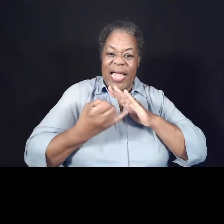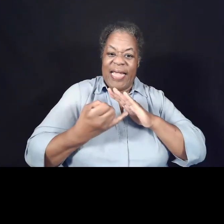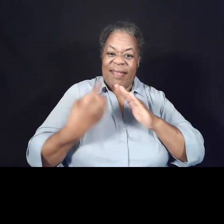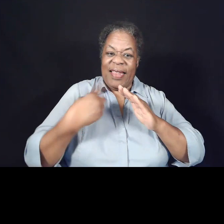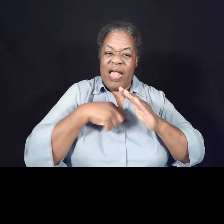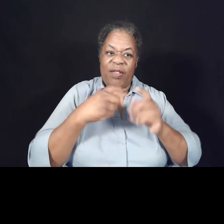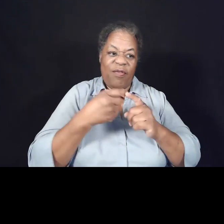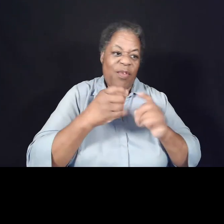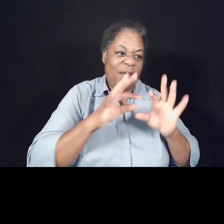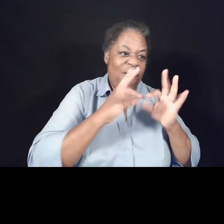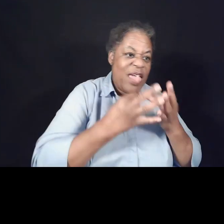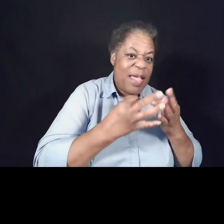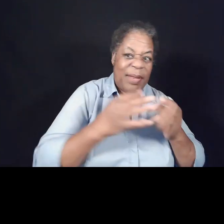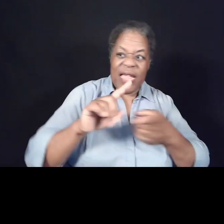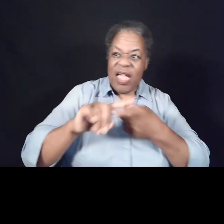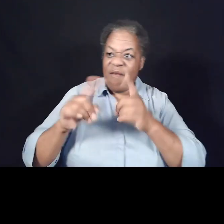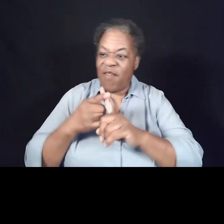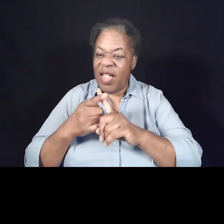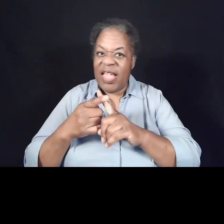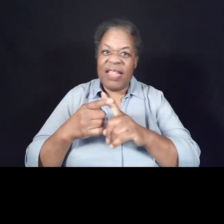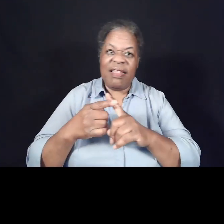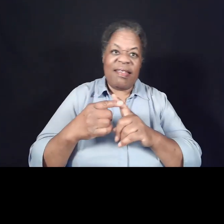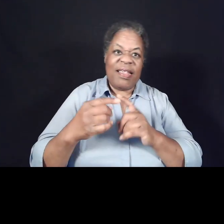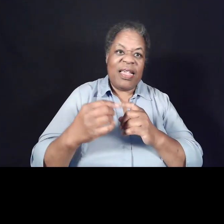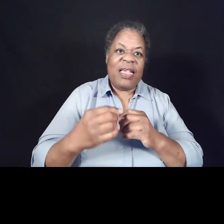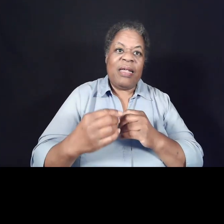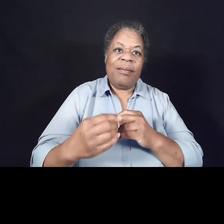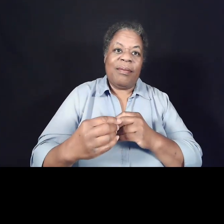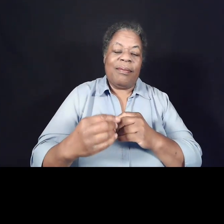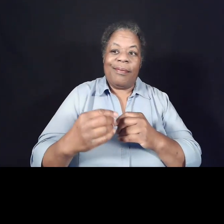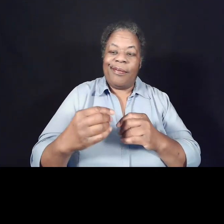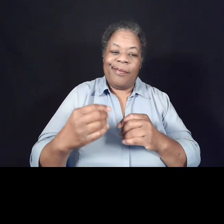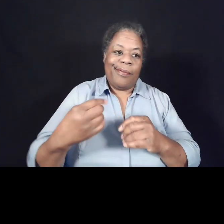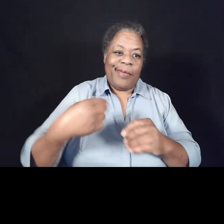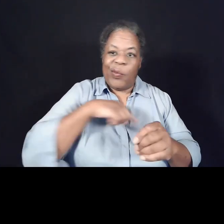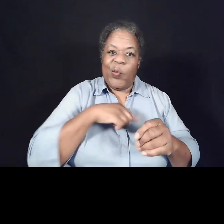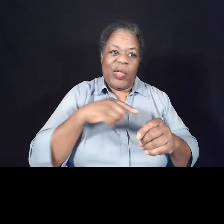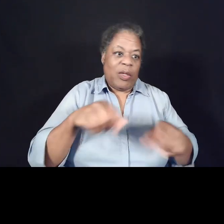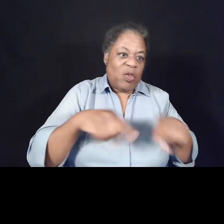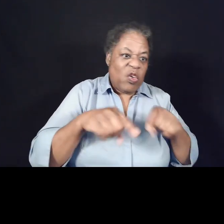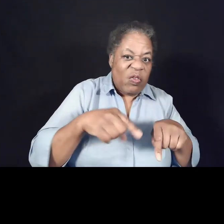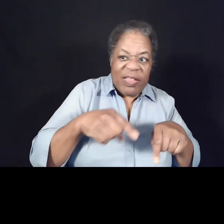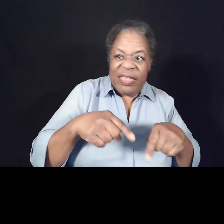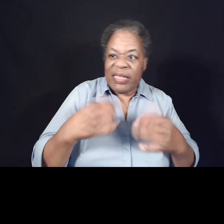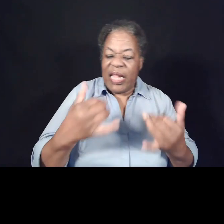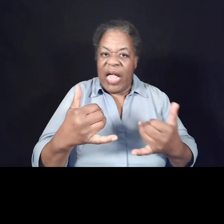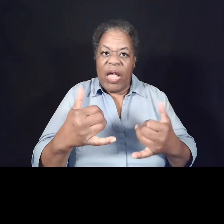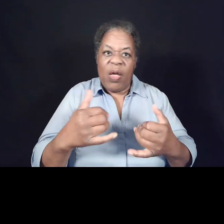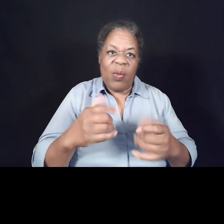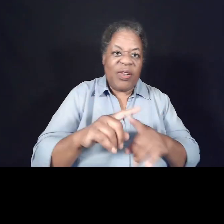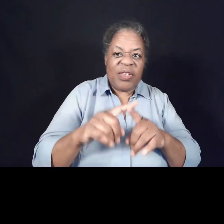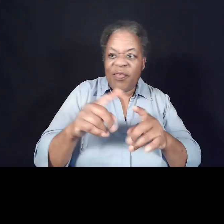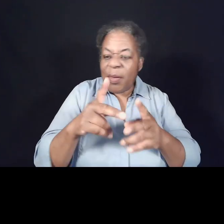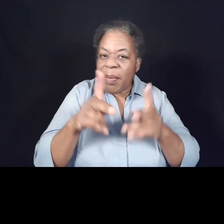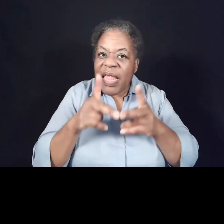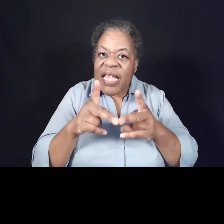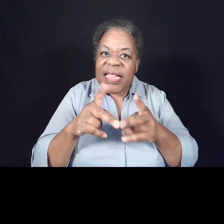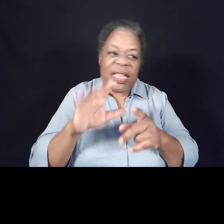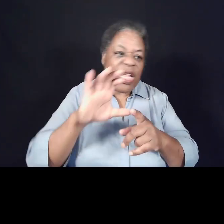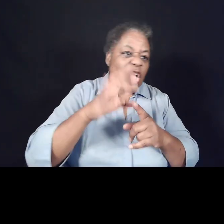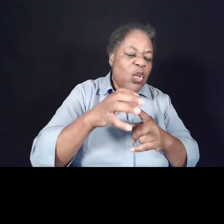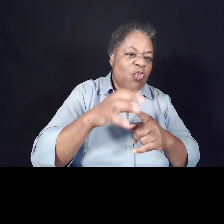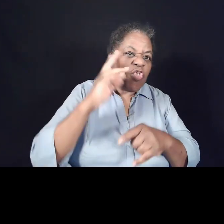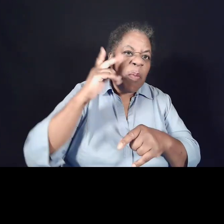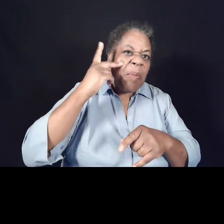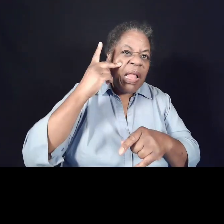friends, made us nervous in some of the places we always felt comfortable. Culture and politics have divided